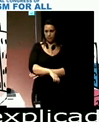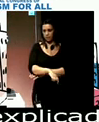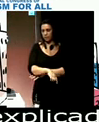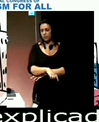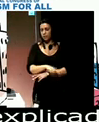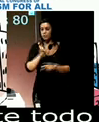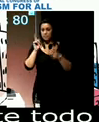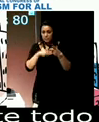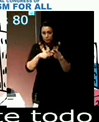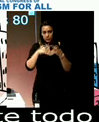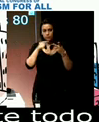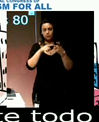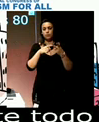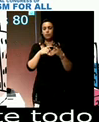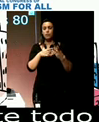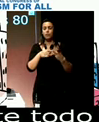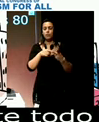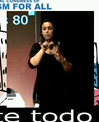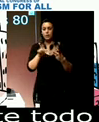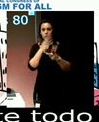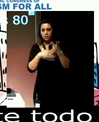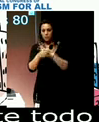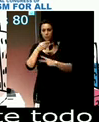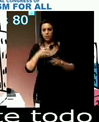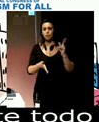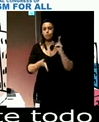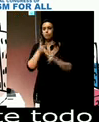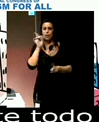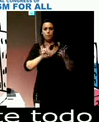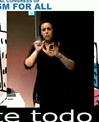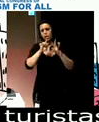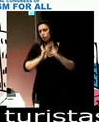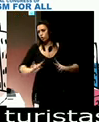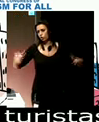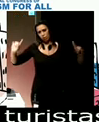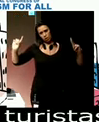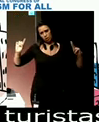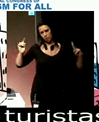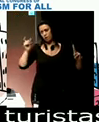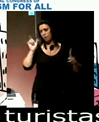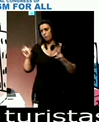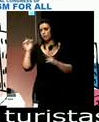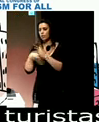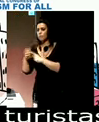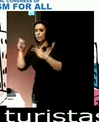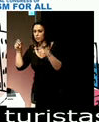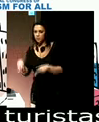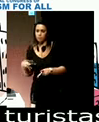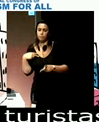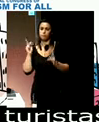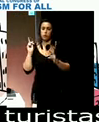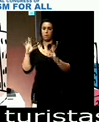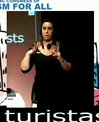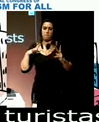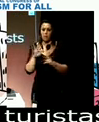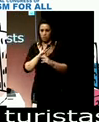rest. Yes, they cover other seasons that normal tourist doesn't cover. And of course, it